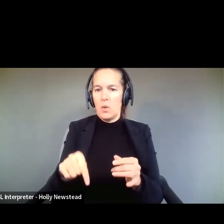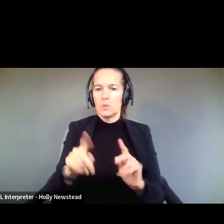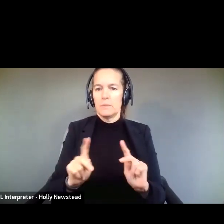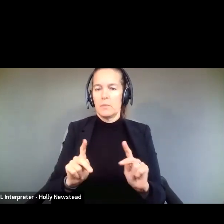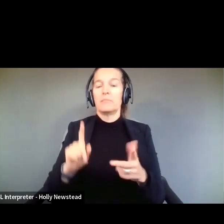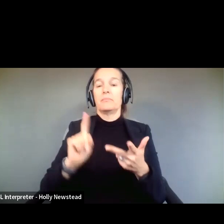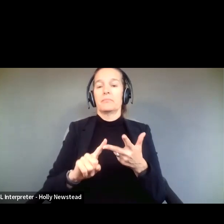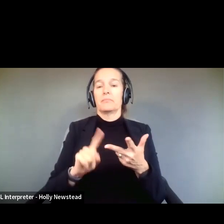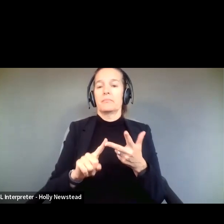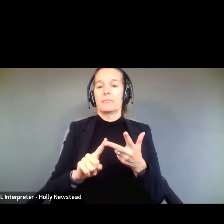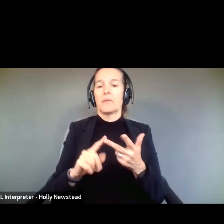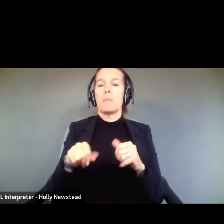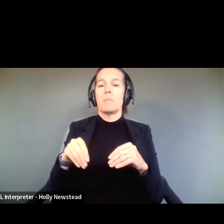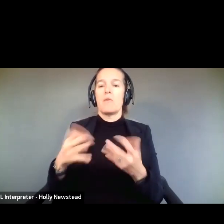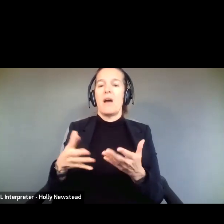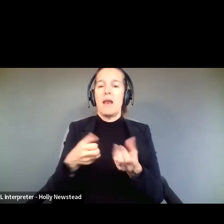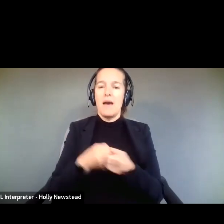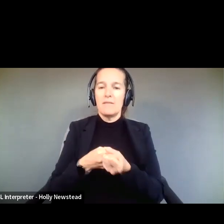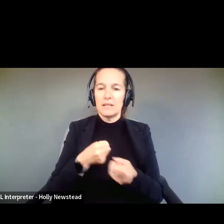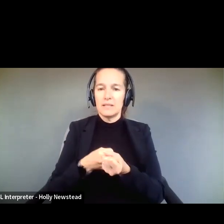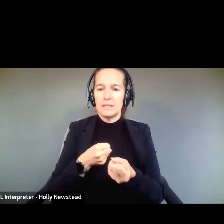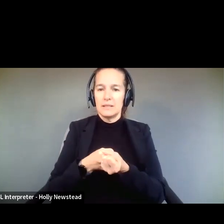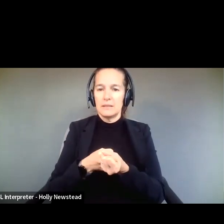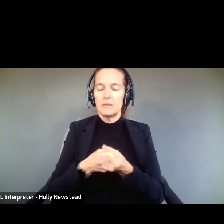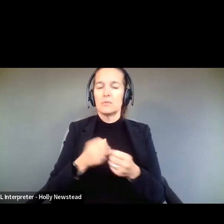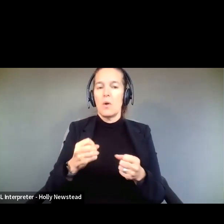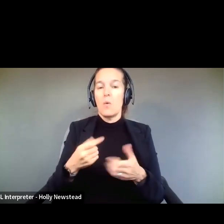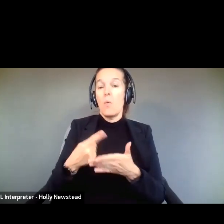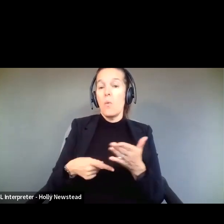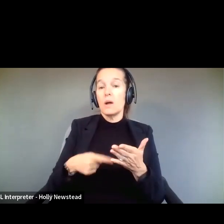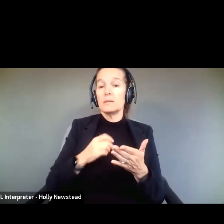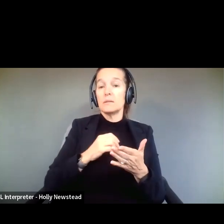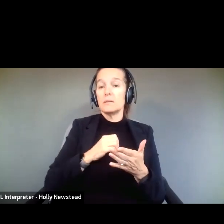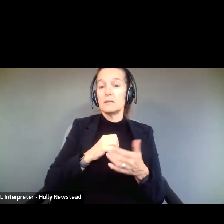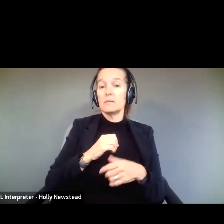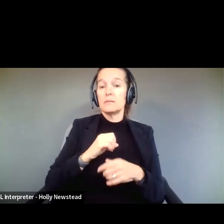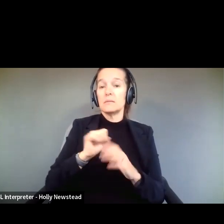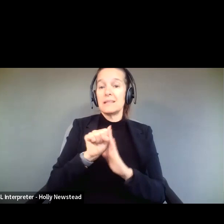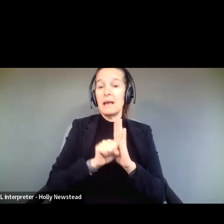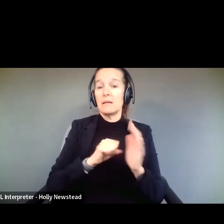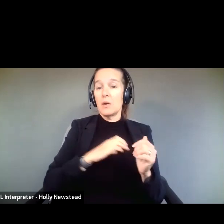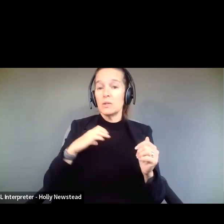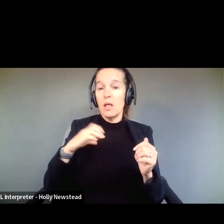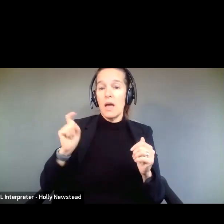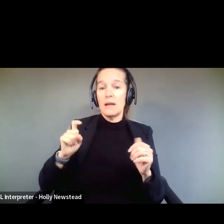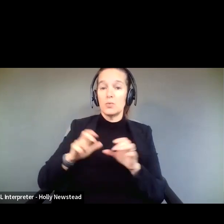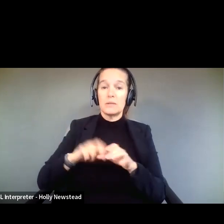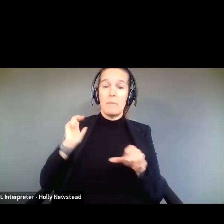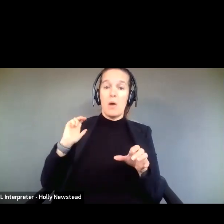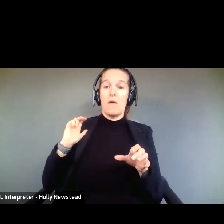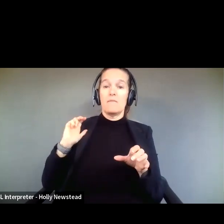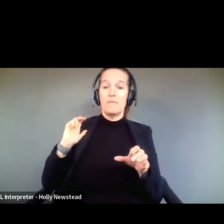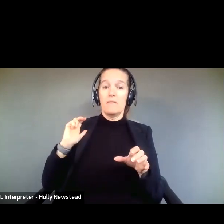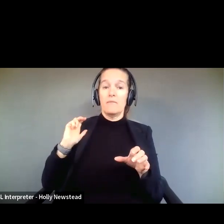recommendation, provide advocacy supports again. So what the State Council had to step out of, fund